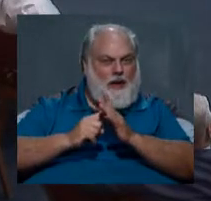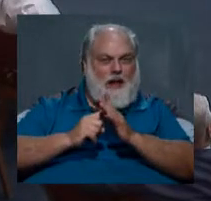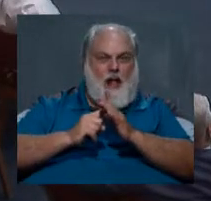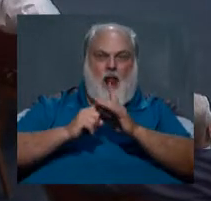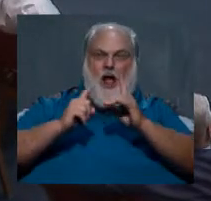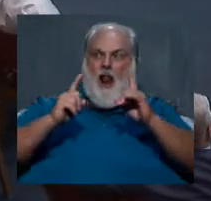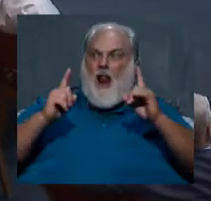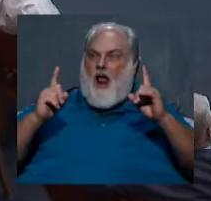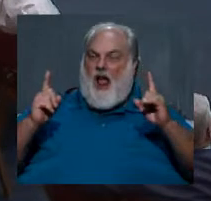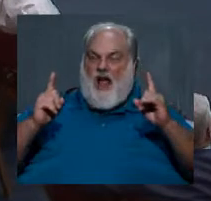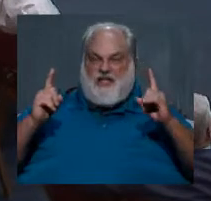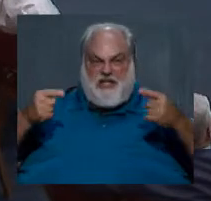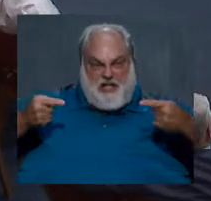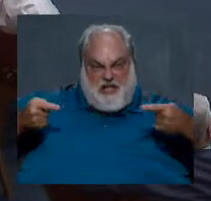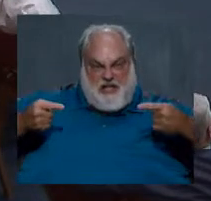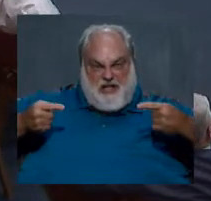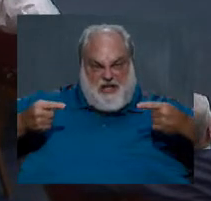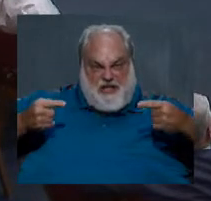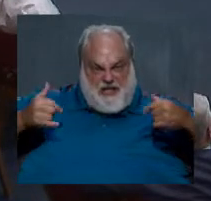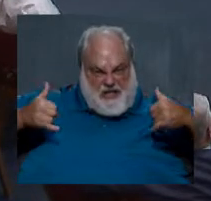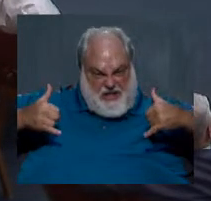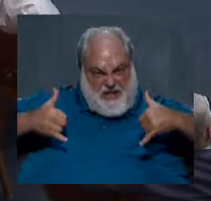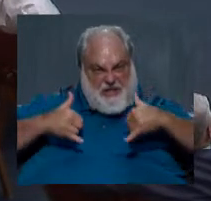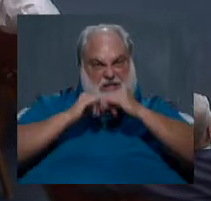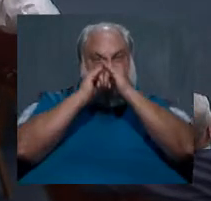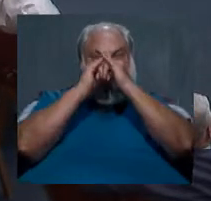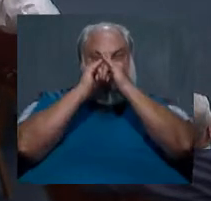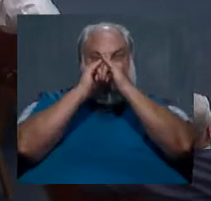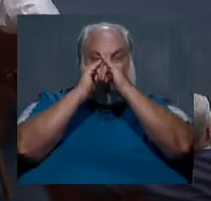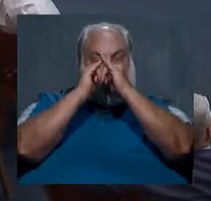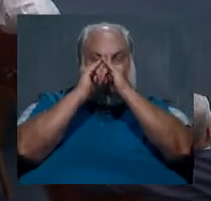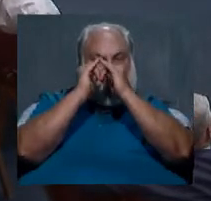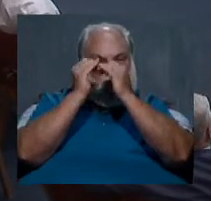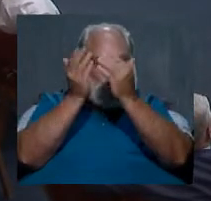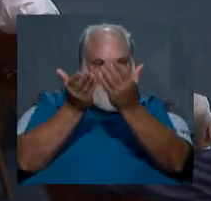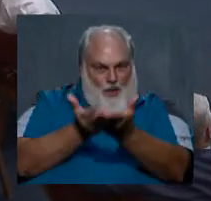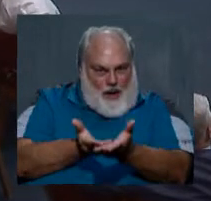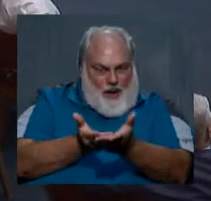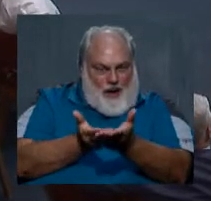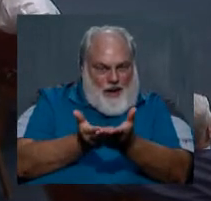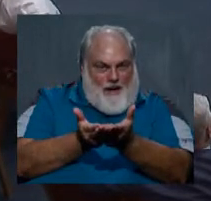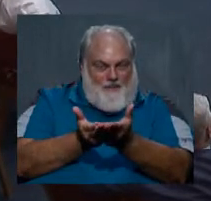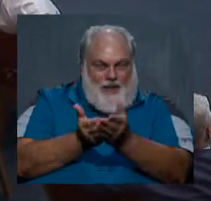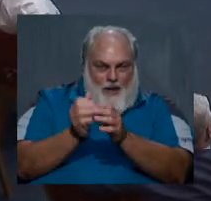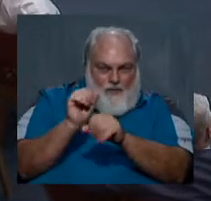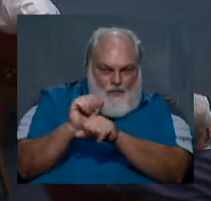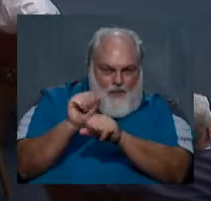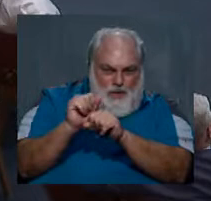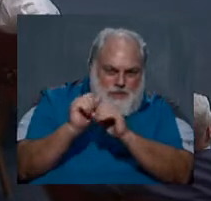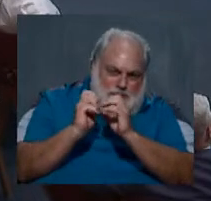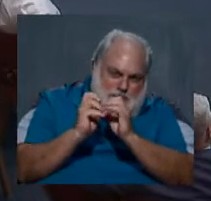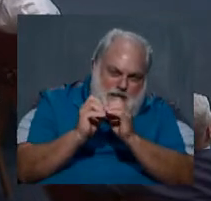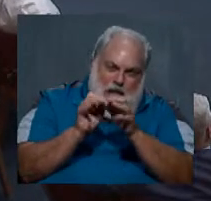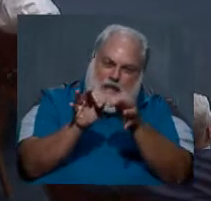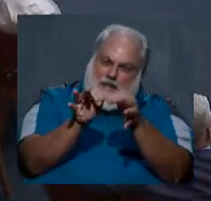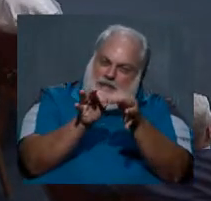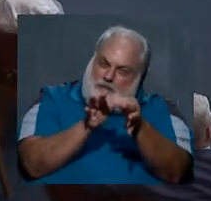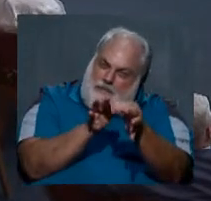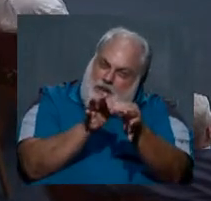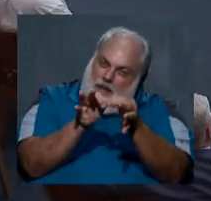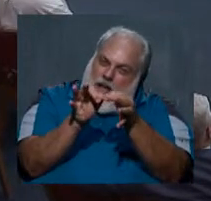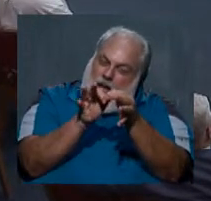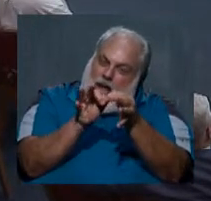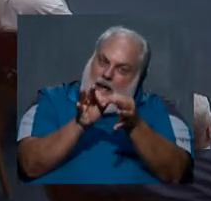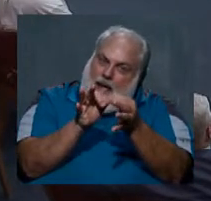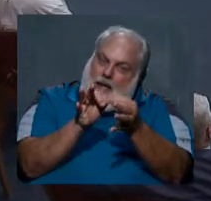apart, and then we've come to this today, and they've really worked with us. They've explained things to us.